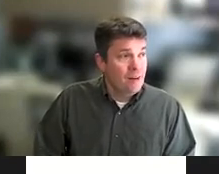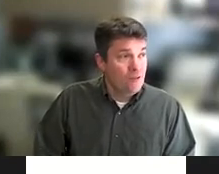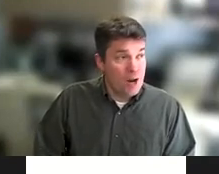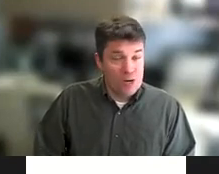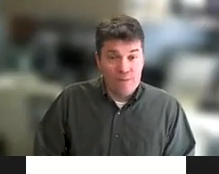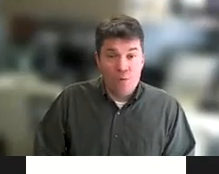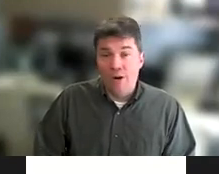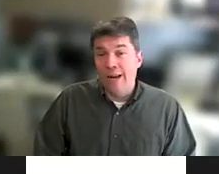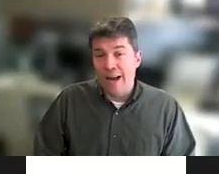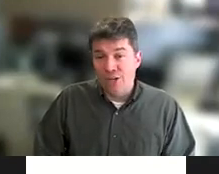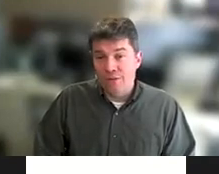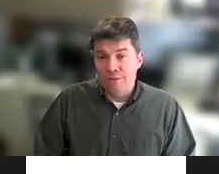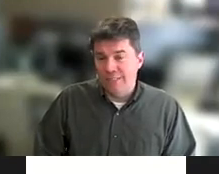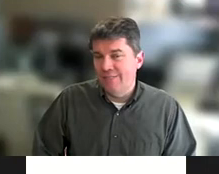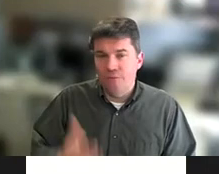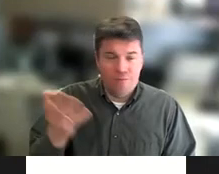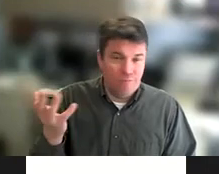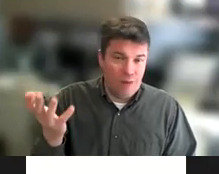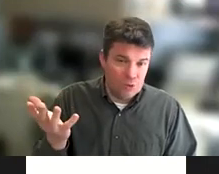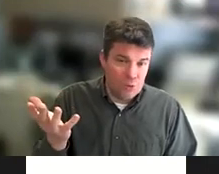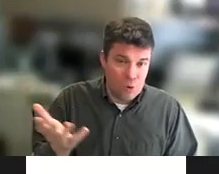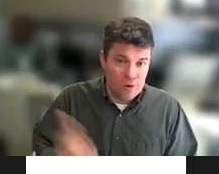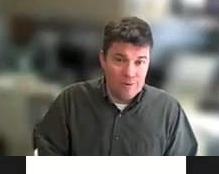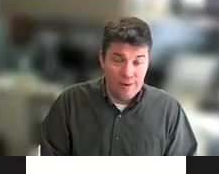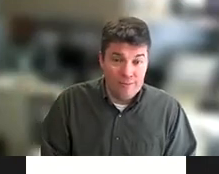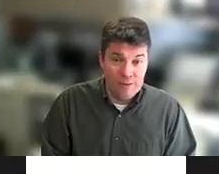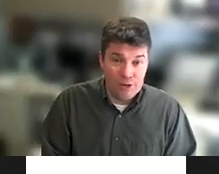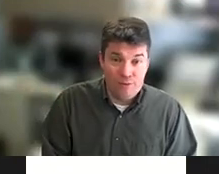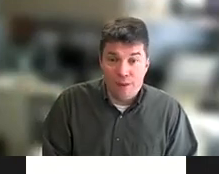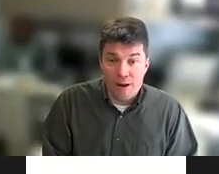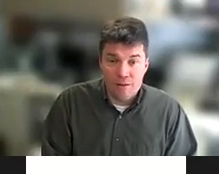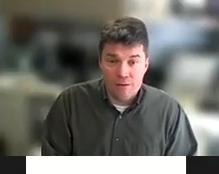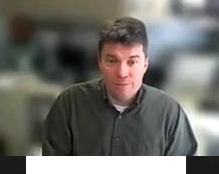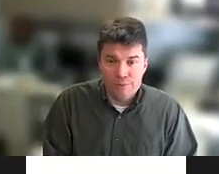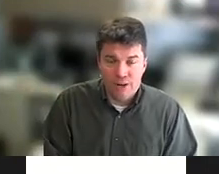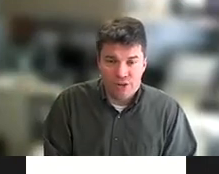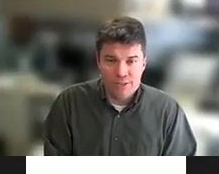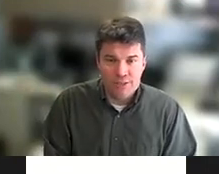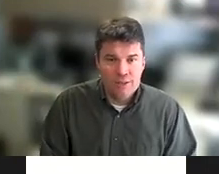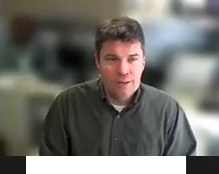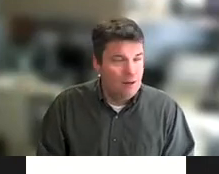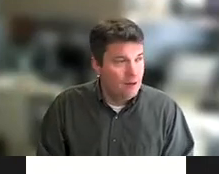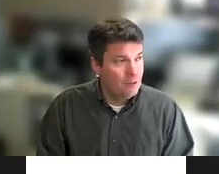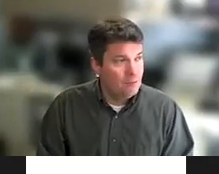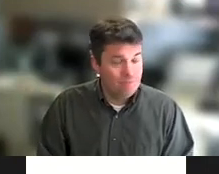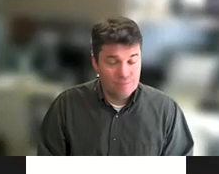that. Give any information before any action. This is also important, especially for medical